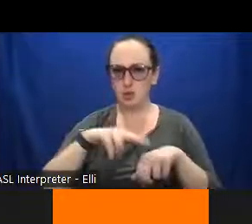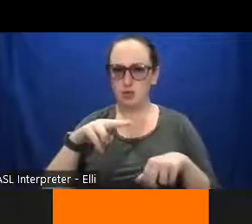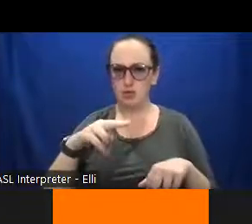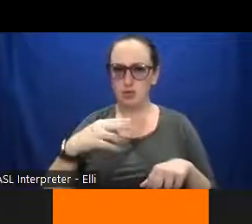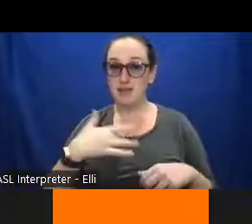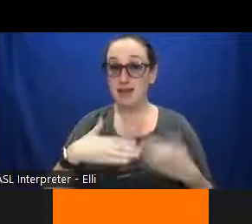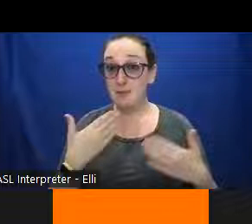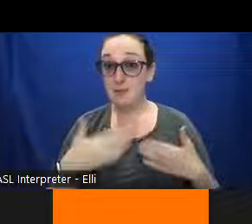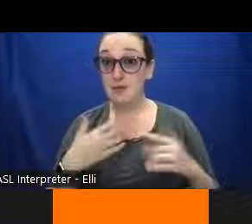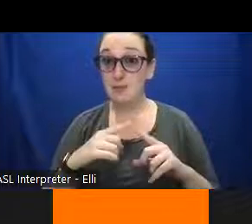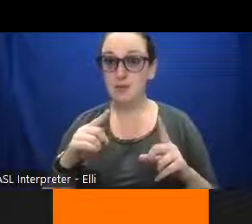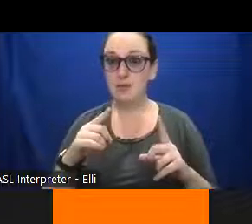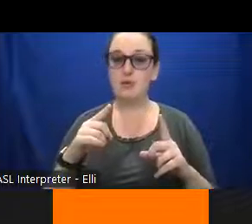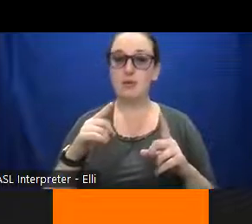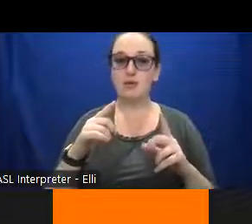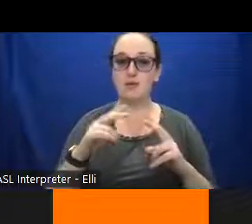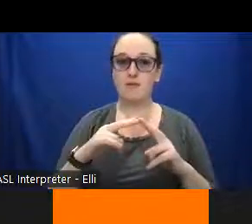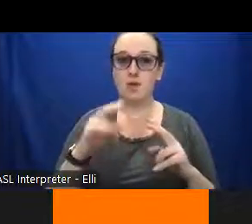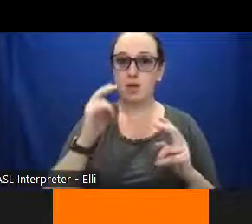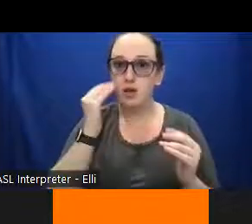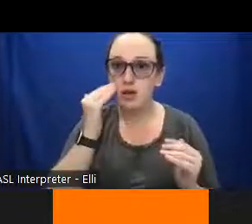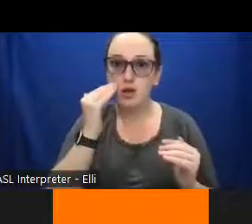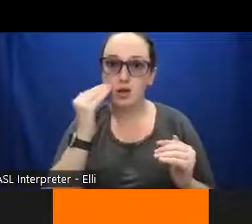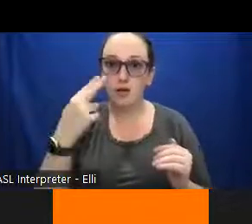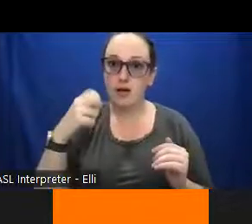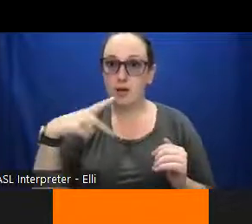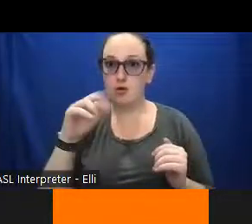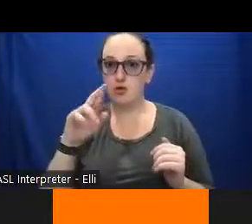be hypervigilant, on edge, or being startled